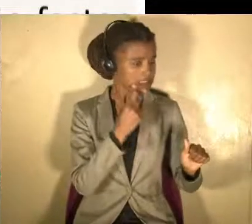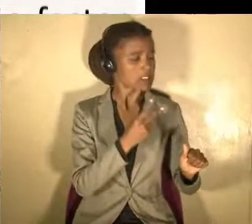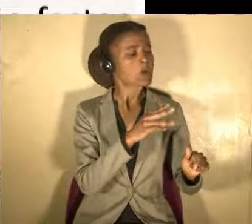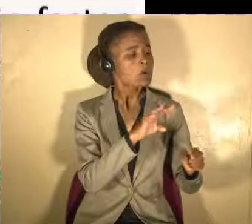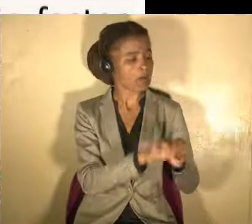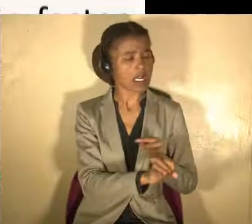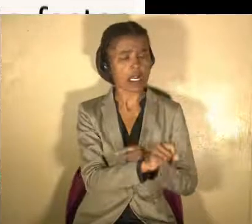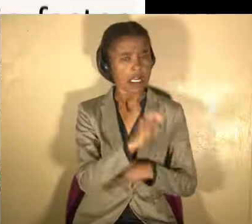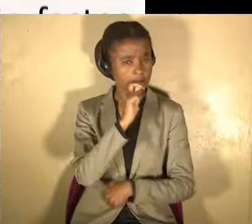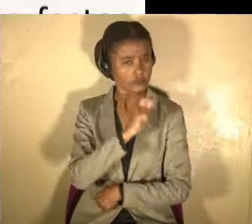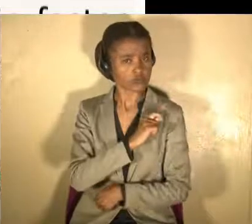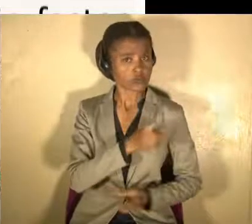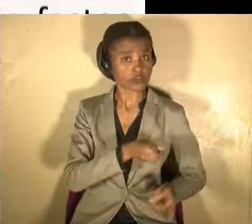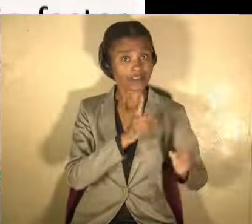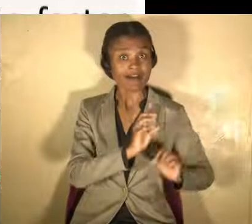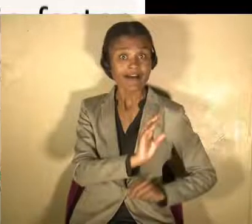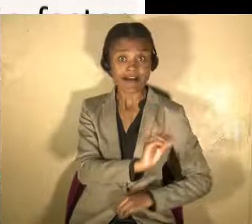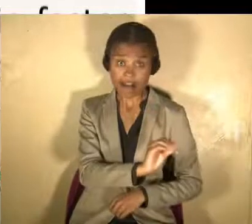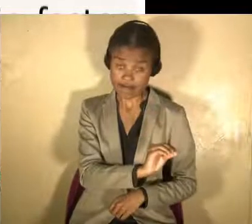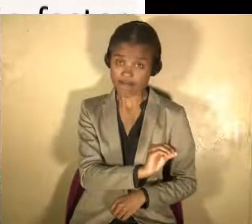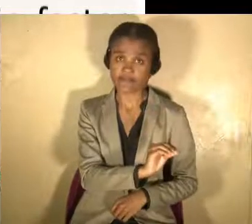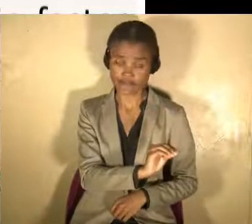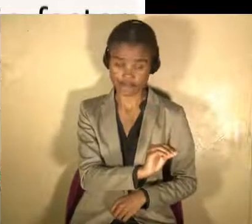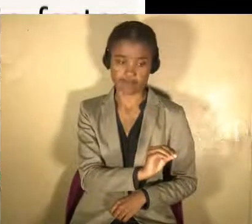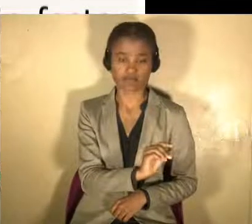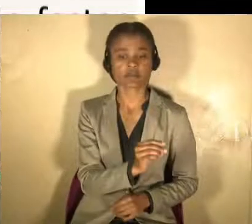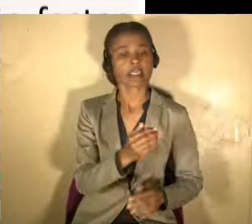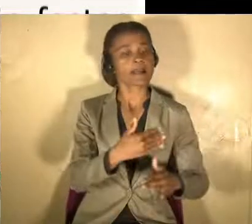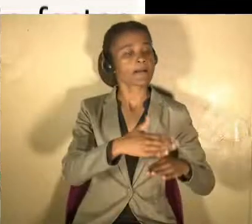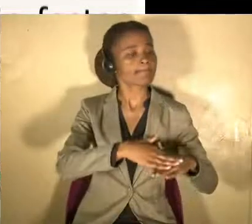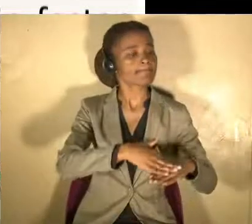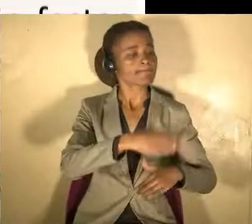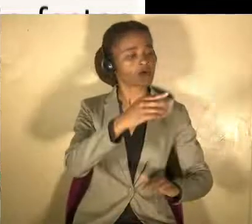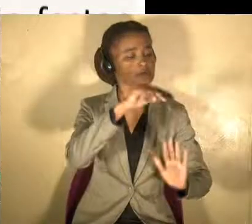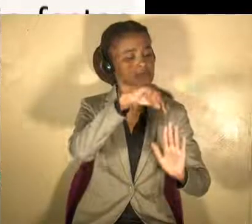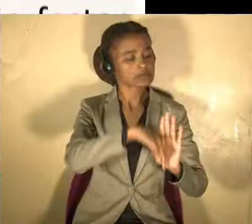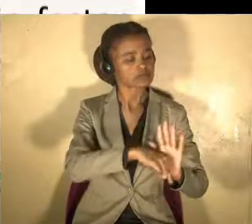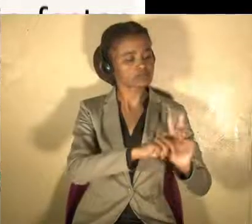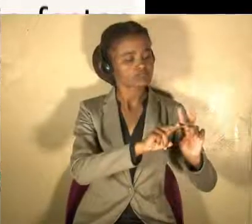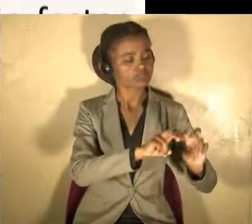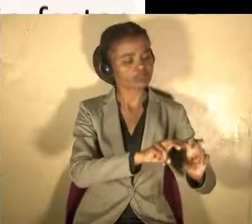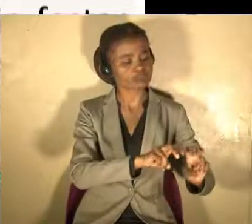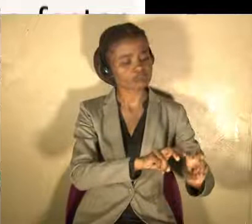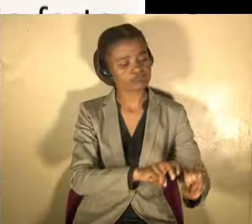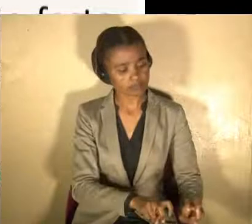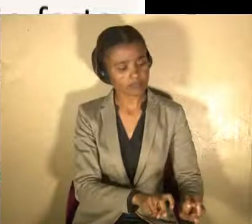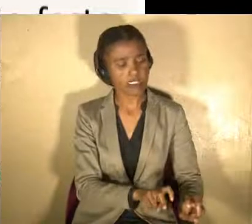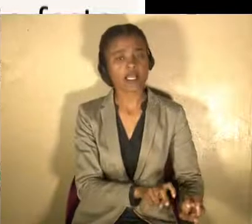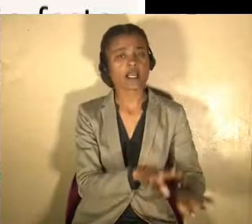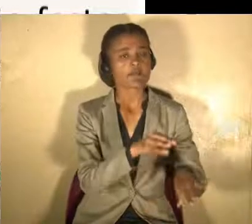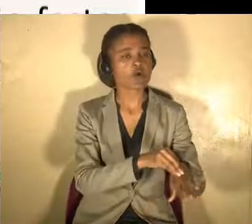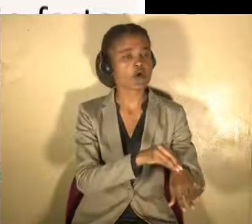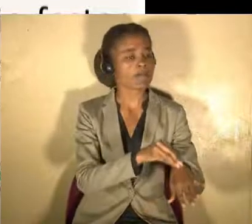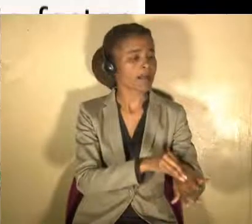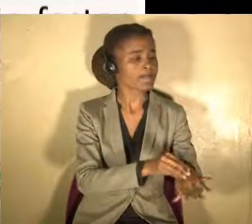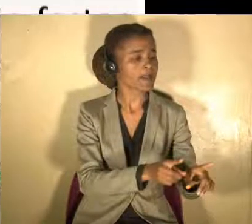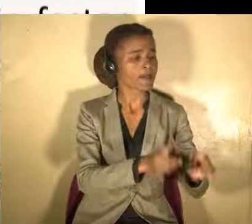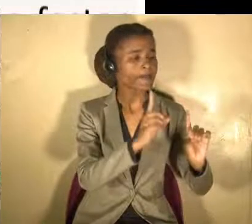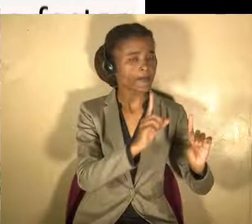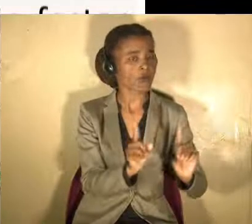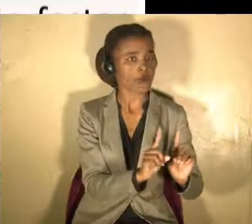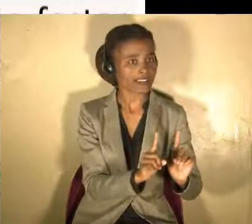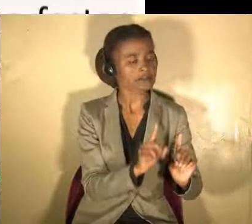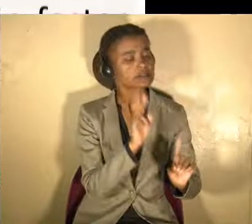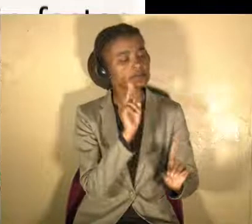risk, then the matter would further be investigated by the social worker to determine whether a child is in need